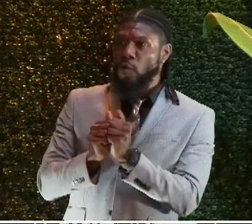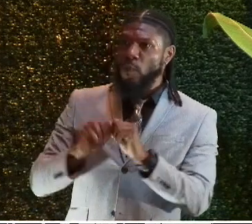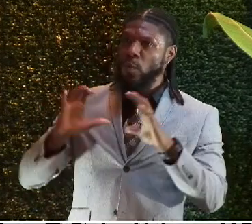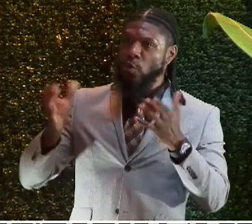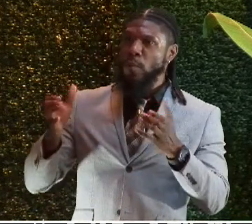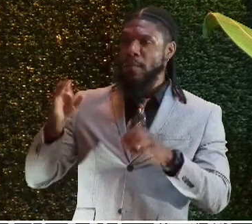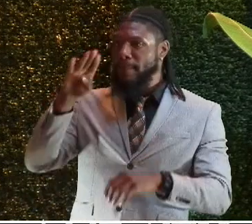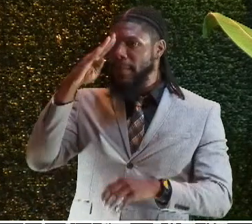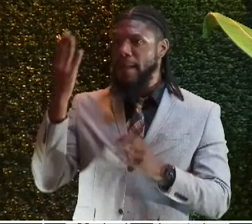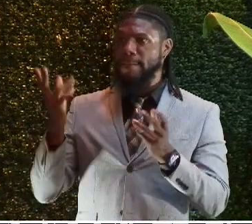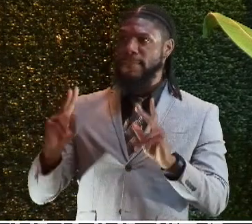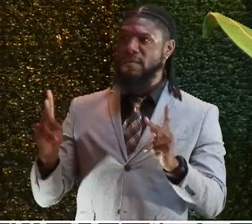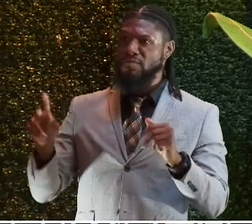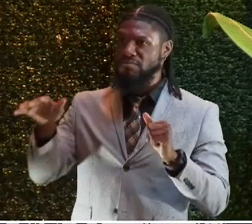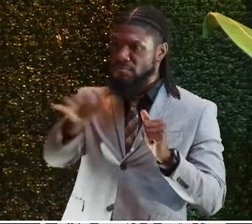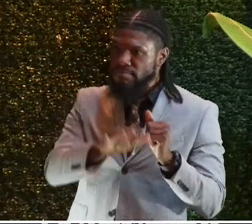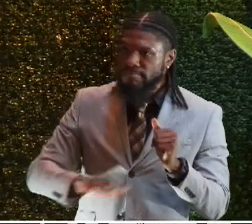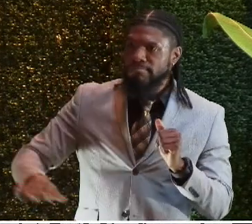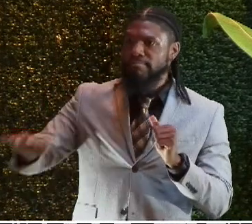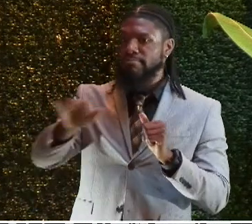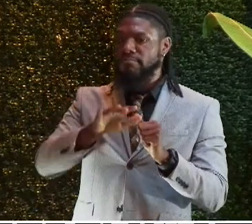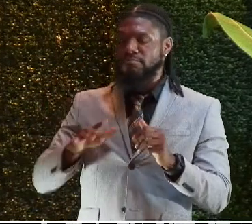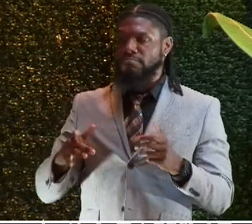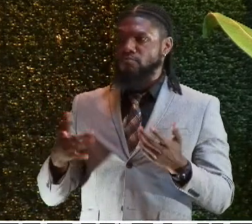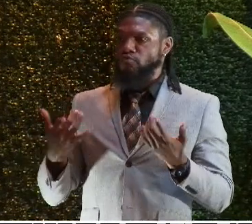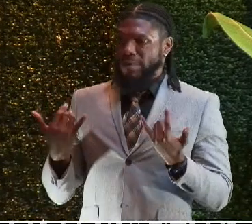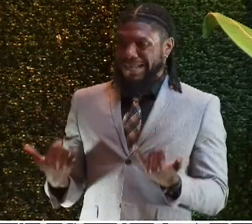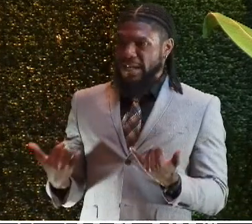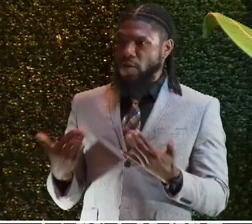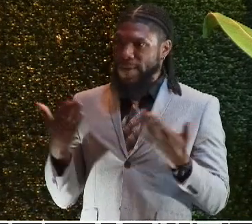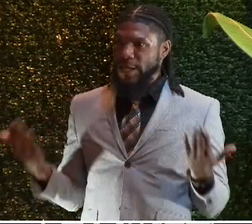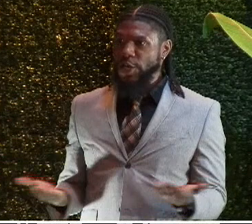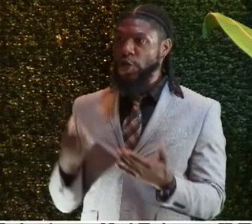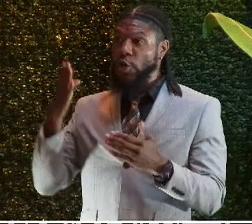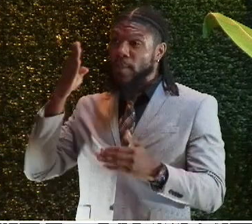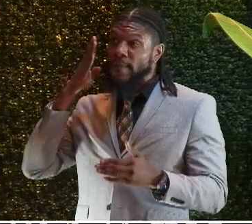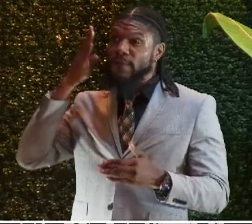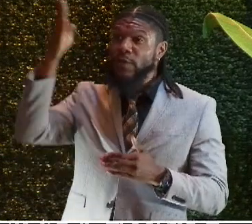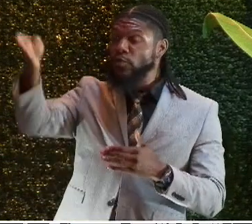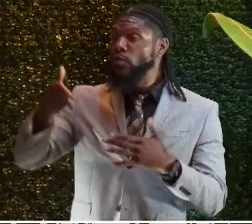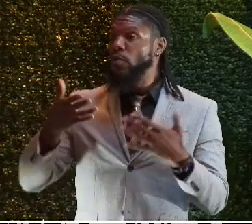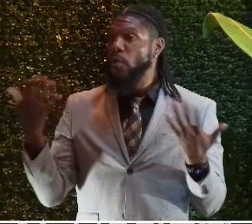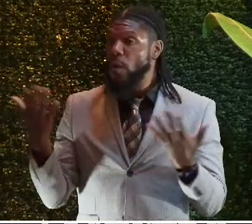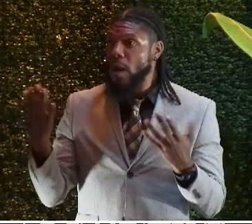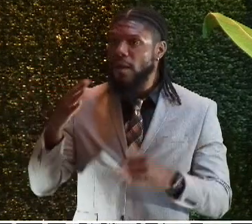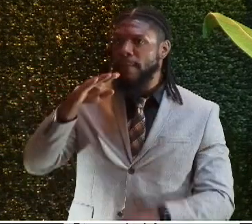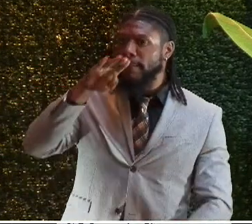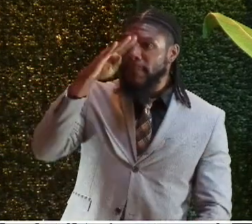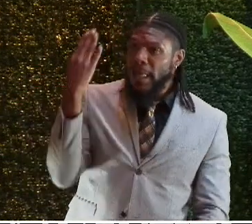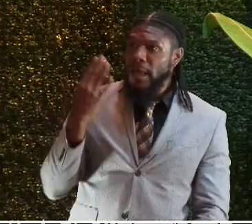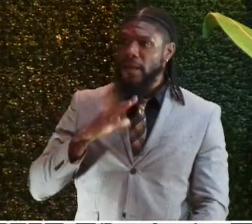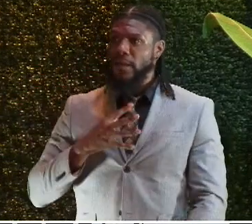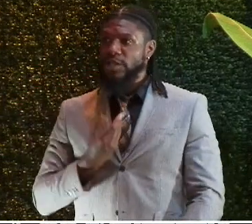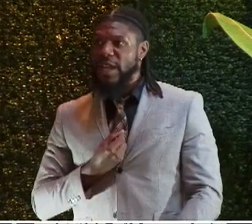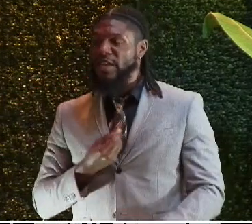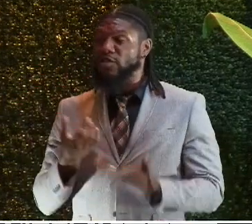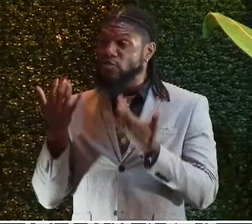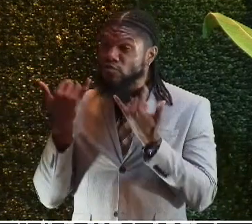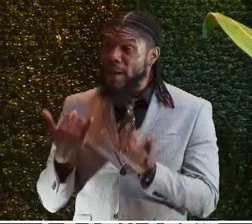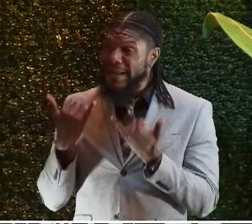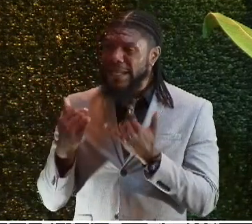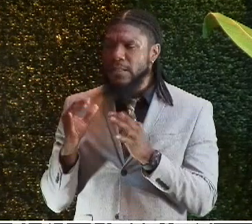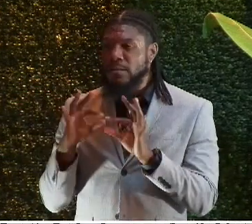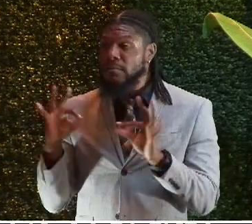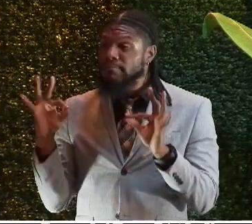and we're here at this panel, right? The future is black and trans. It's such a critical